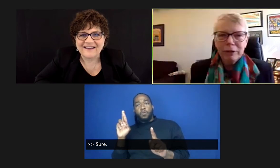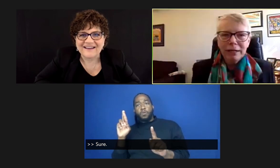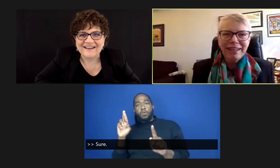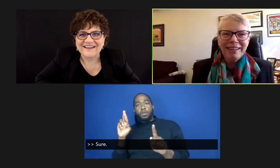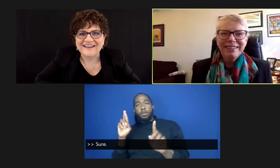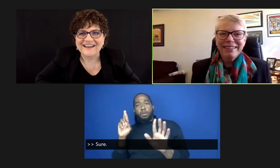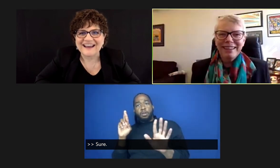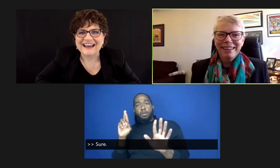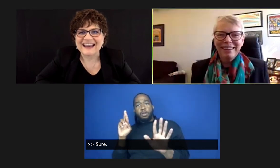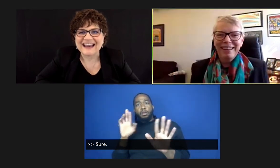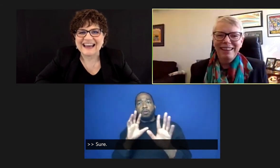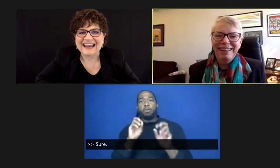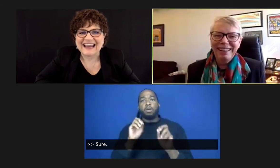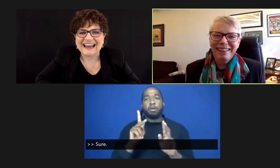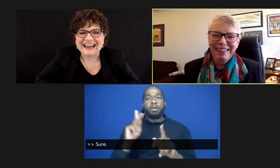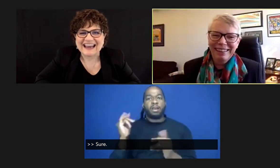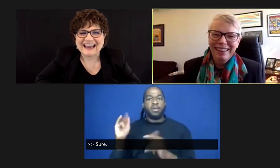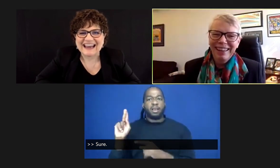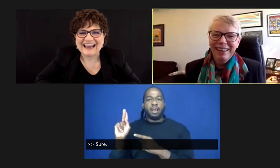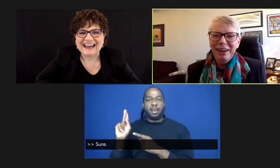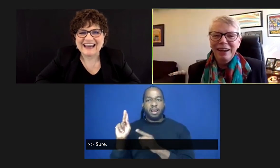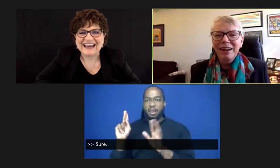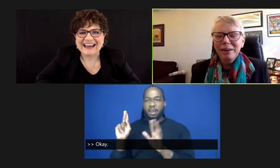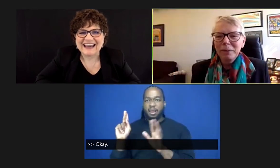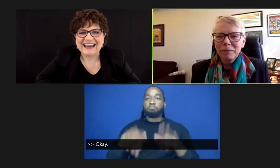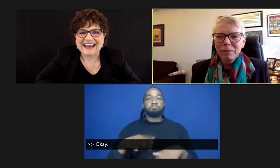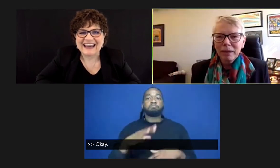Okay, we're in the K's.